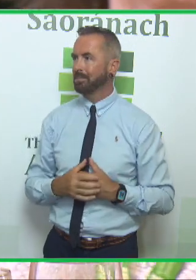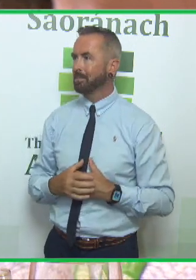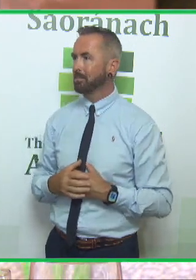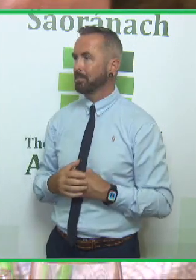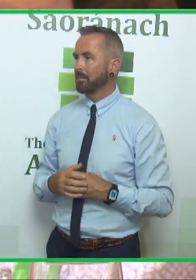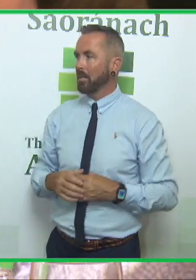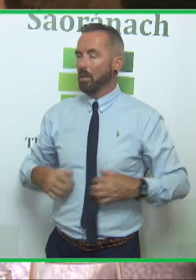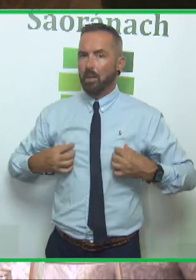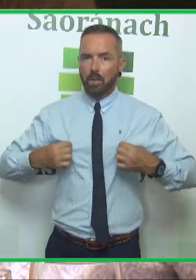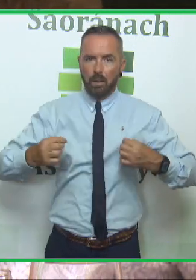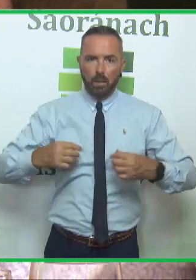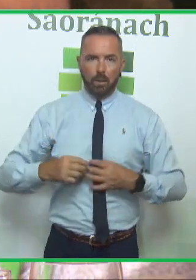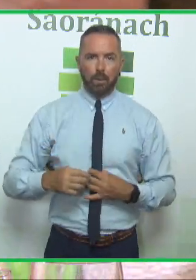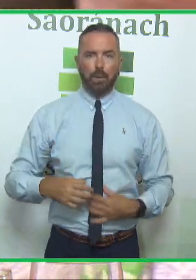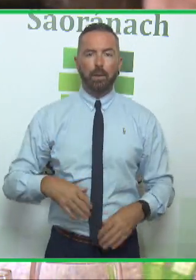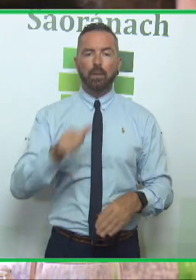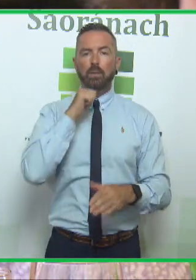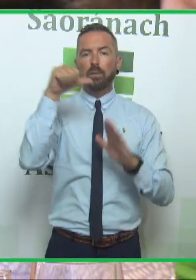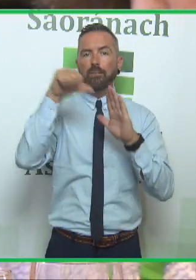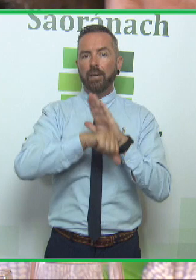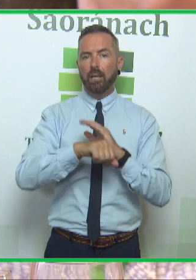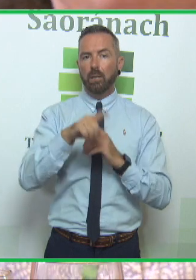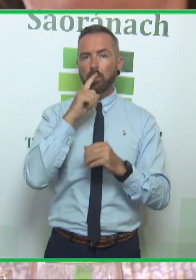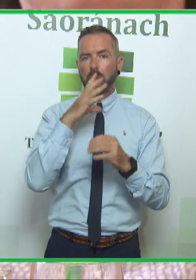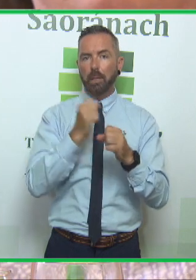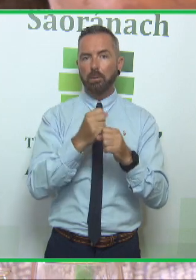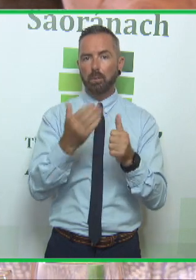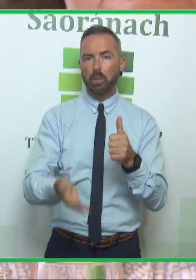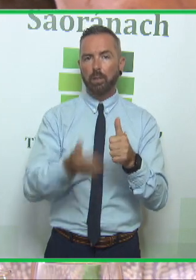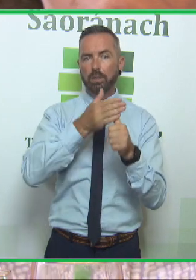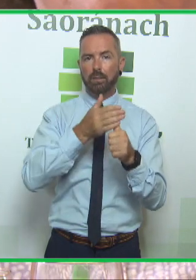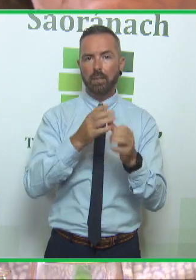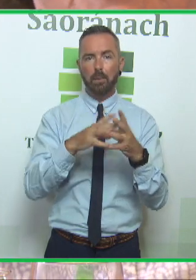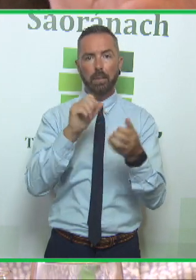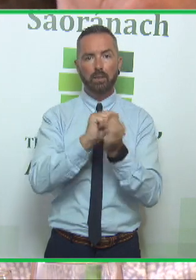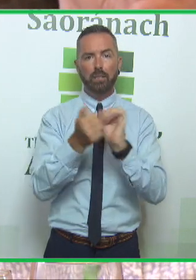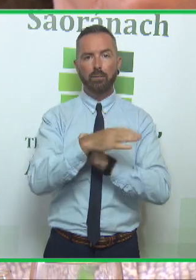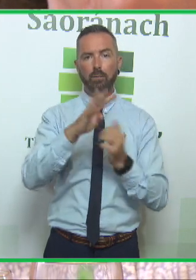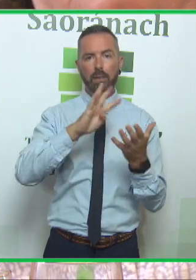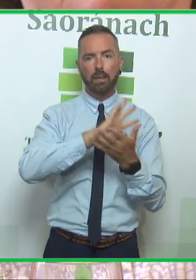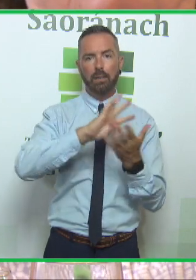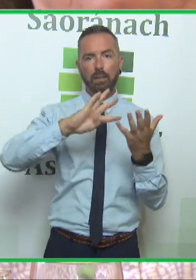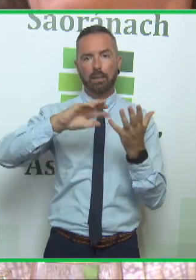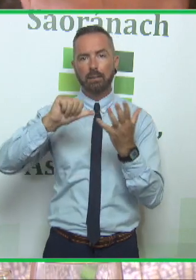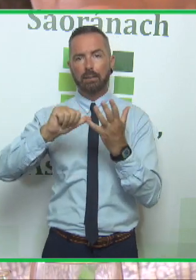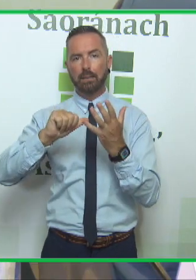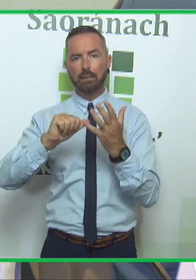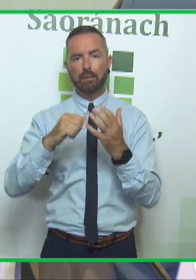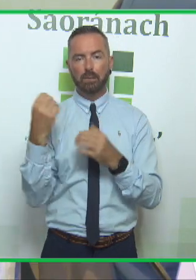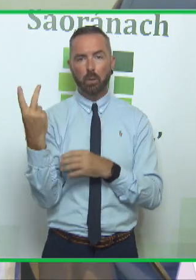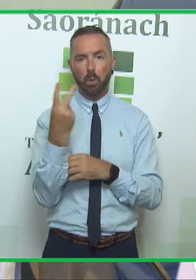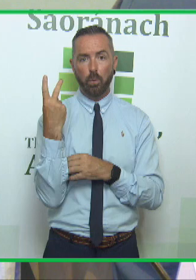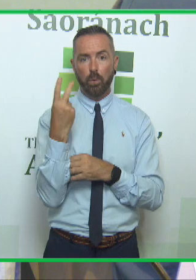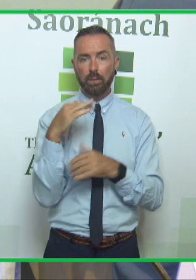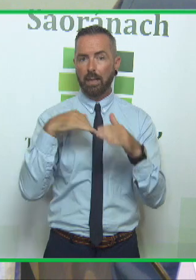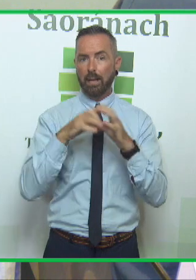wouldn't say it failed, but I think it's maybe just down to party priorities and a significant change between '96, as I said, a coalition into a majority.